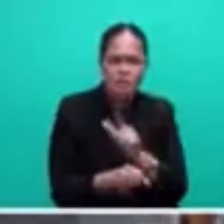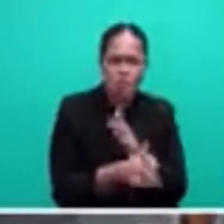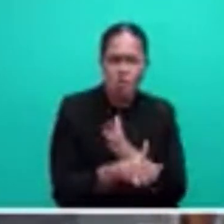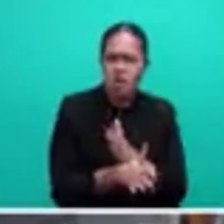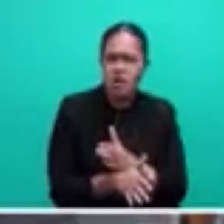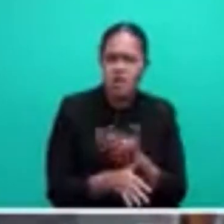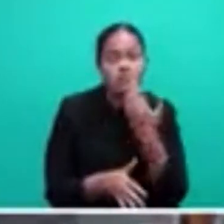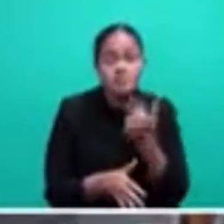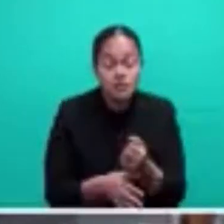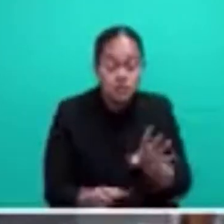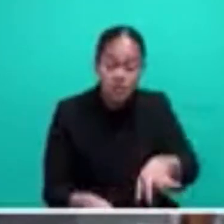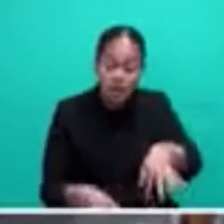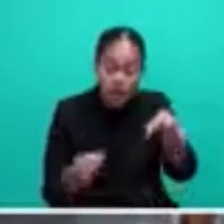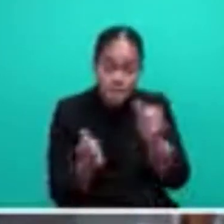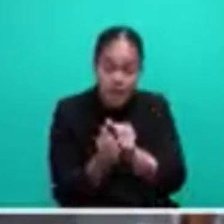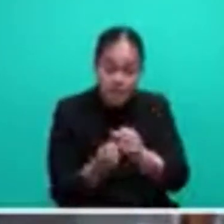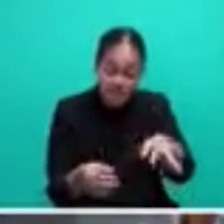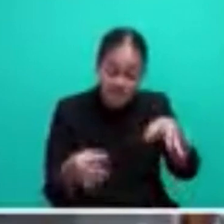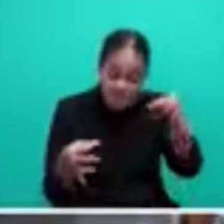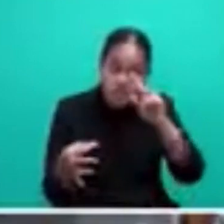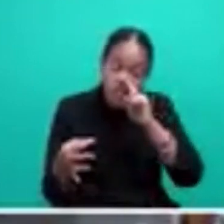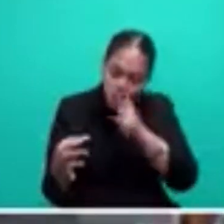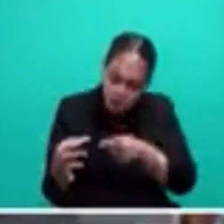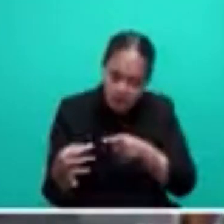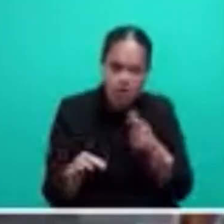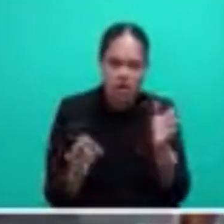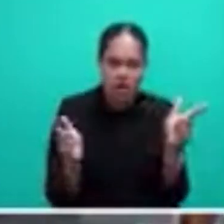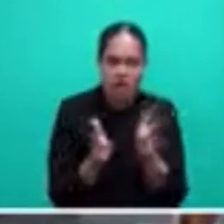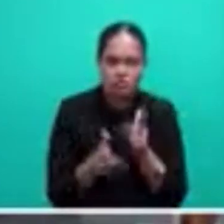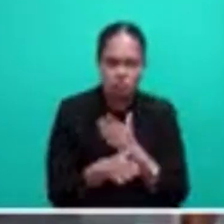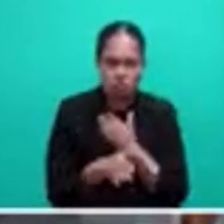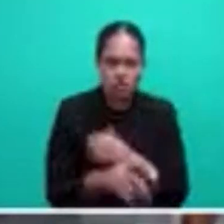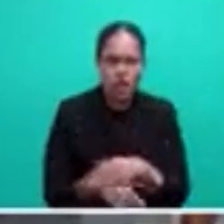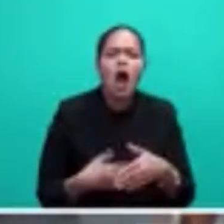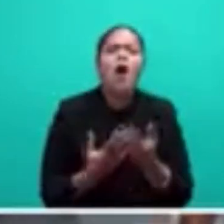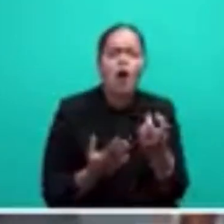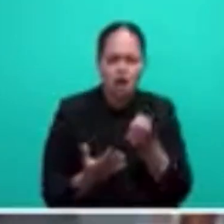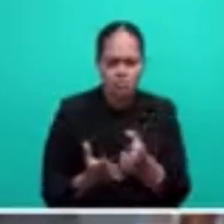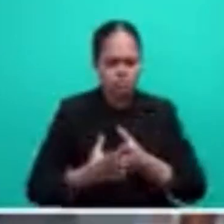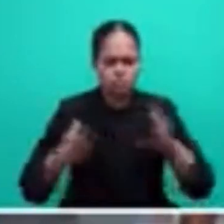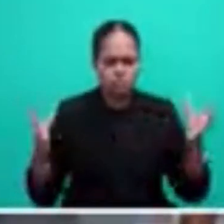Just pick up the paper and look at the shortage of labour. So how can there be huge unemployment?